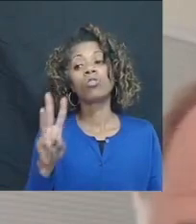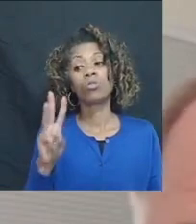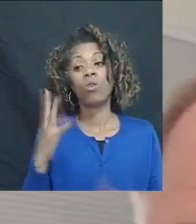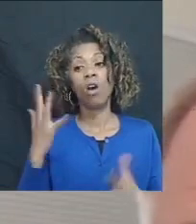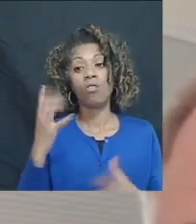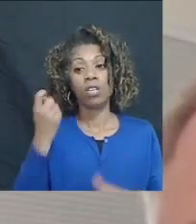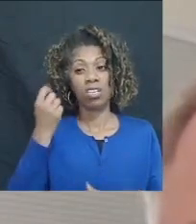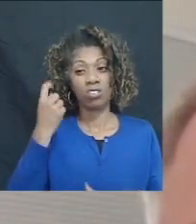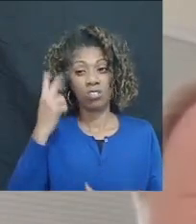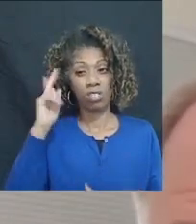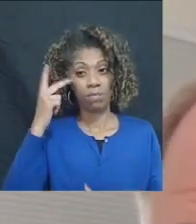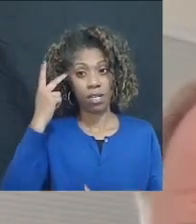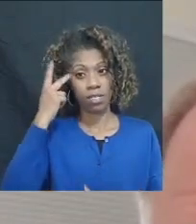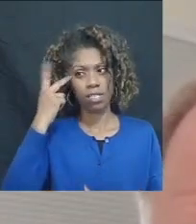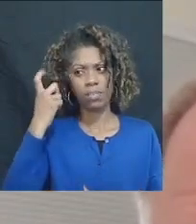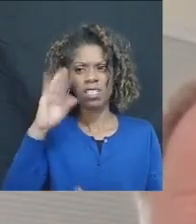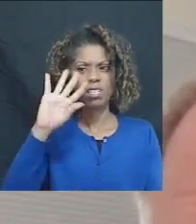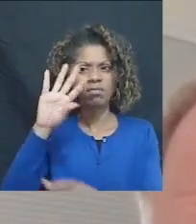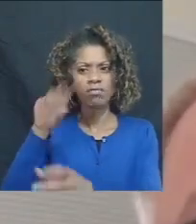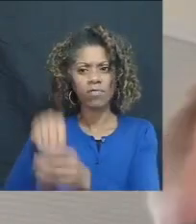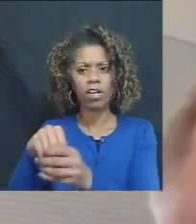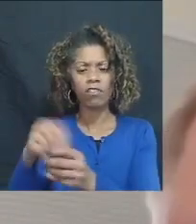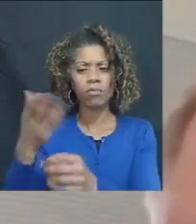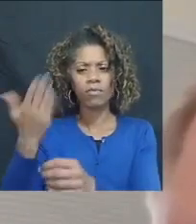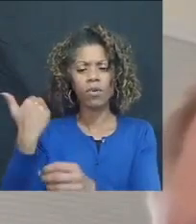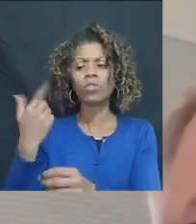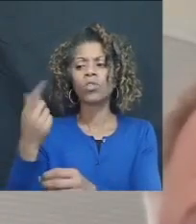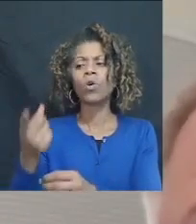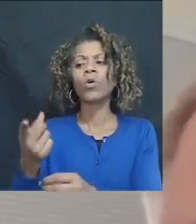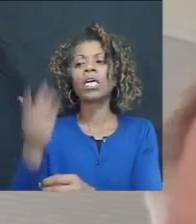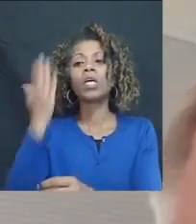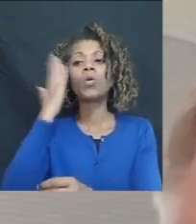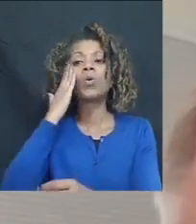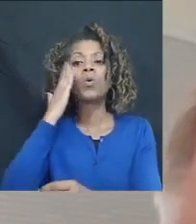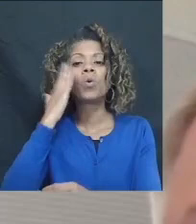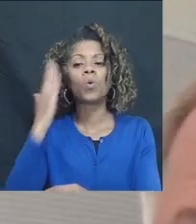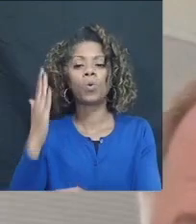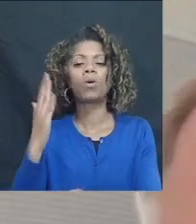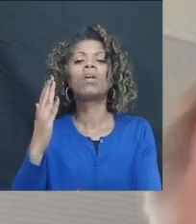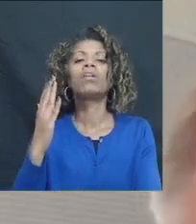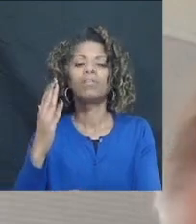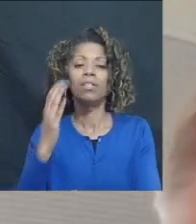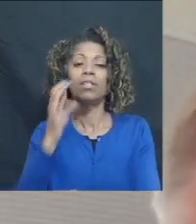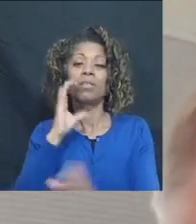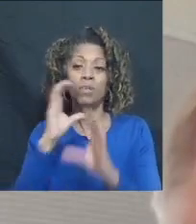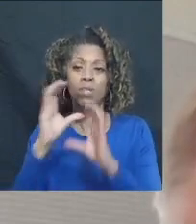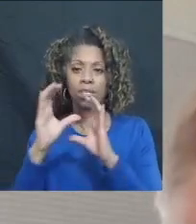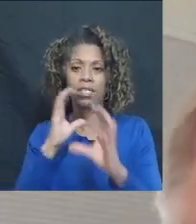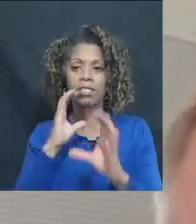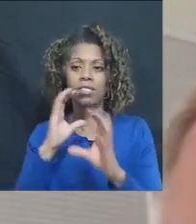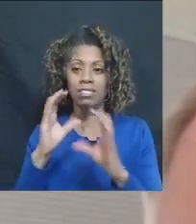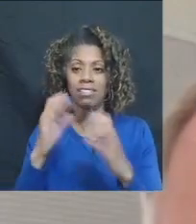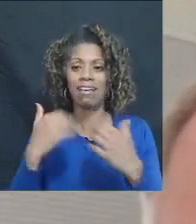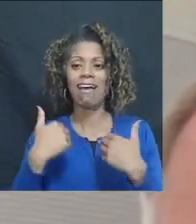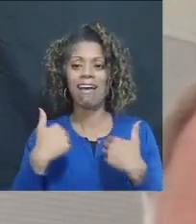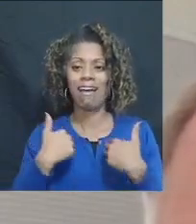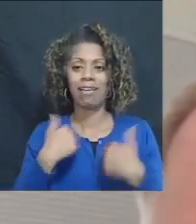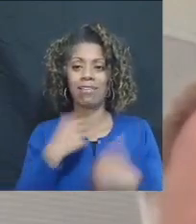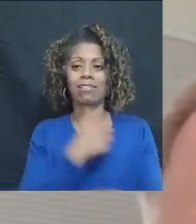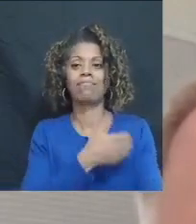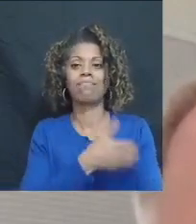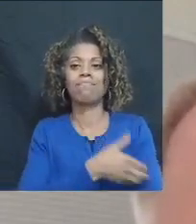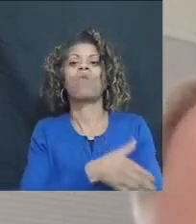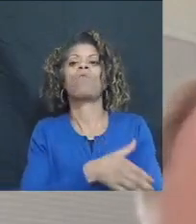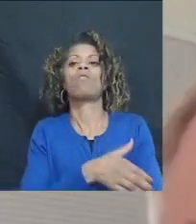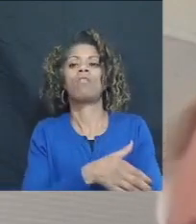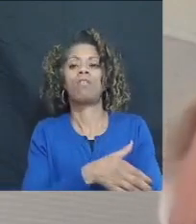the power of communications and using that to try and make the change that you want to make. So at Kaiser, we